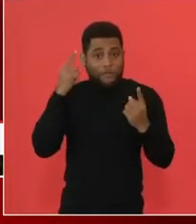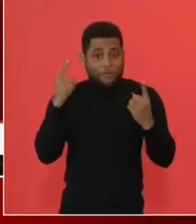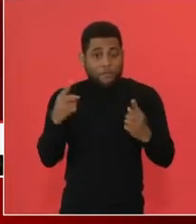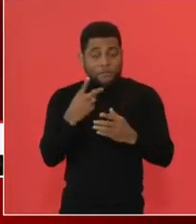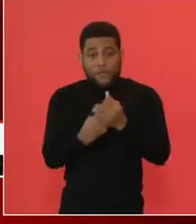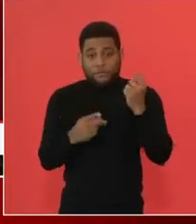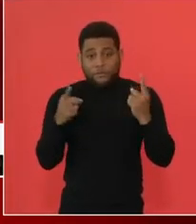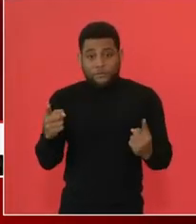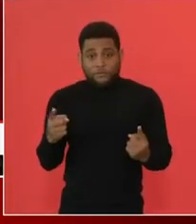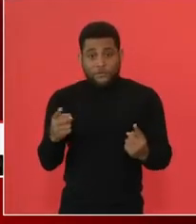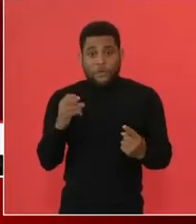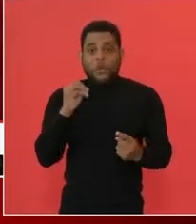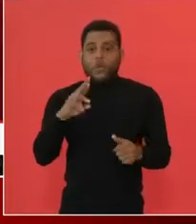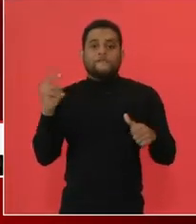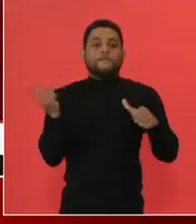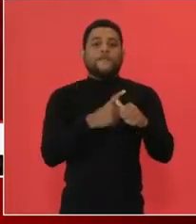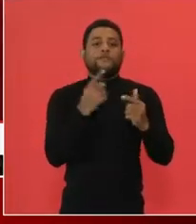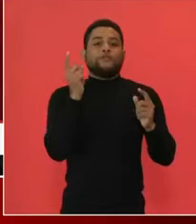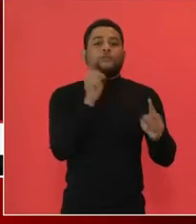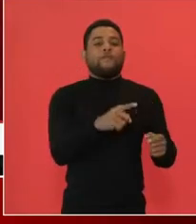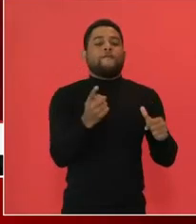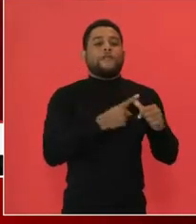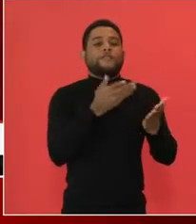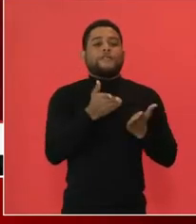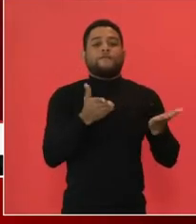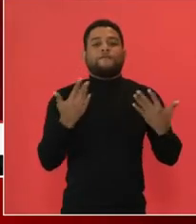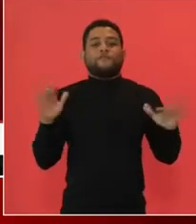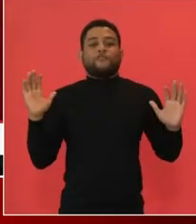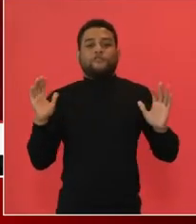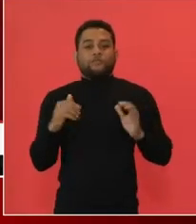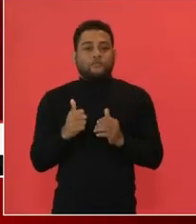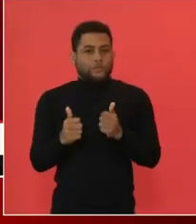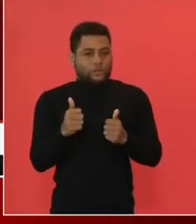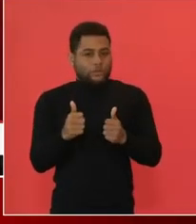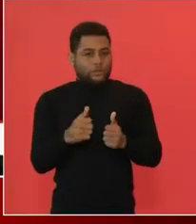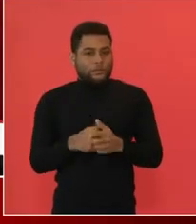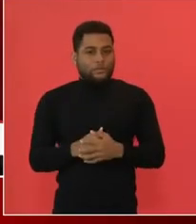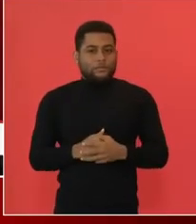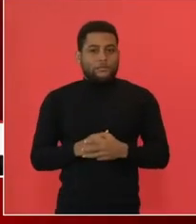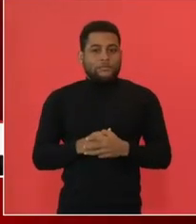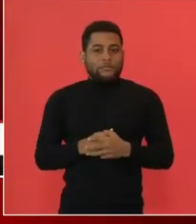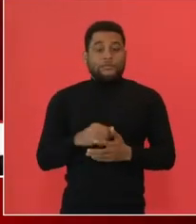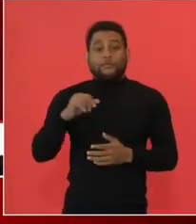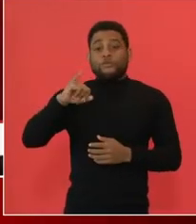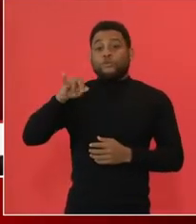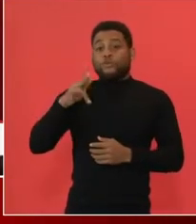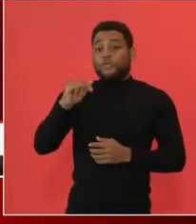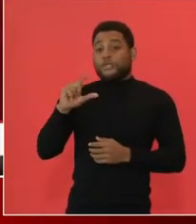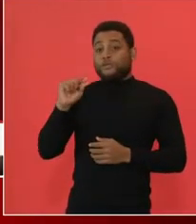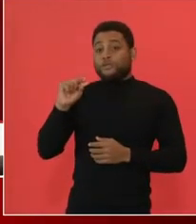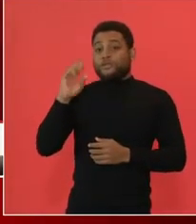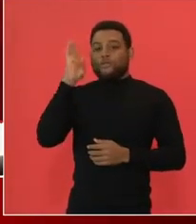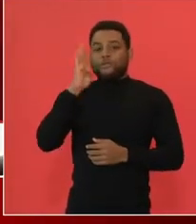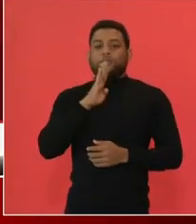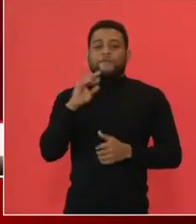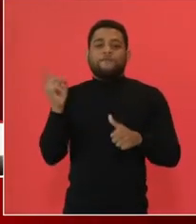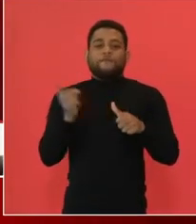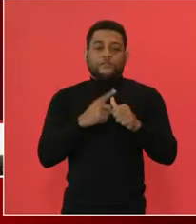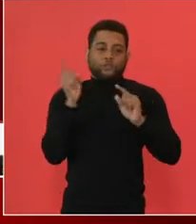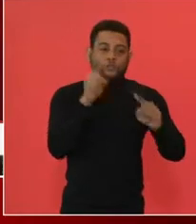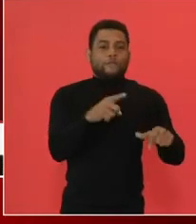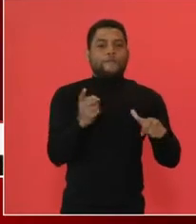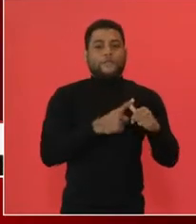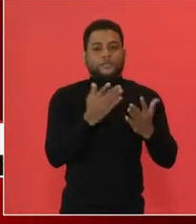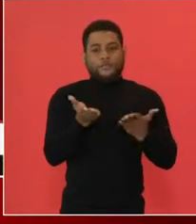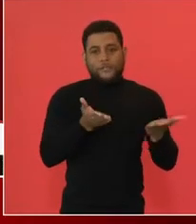serve? First come, first serve, starting on July 20th. And that's not to say that